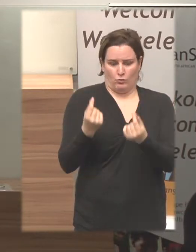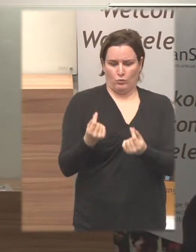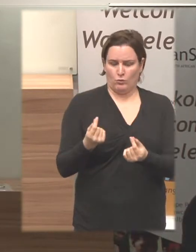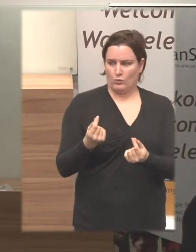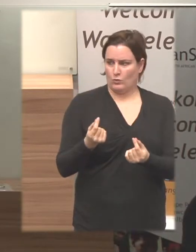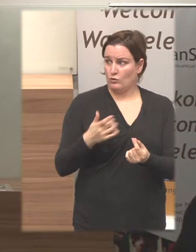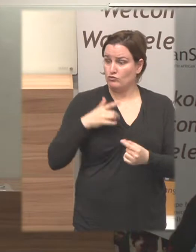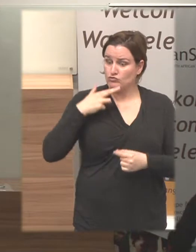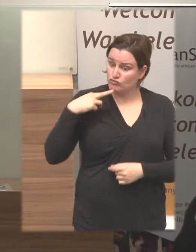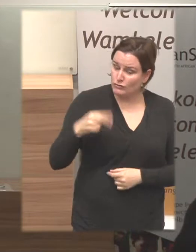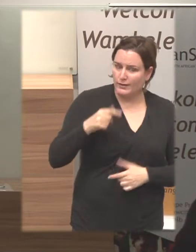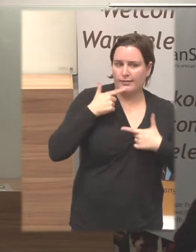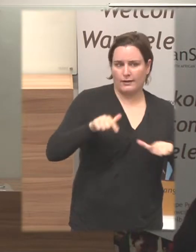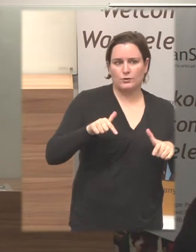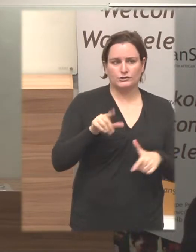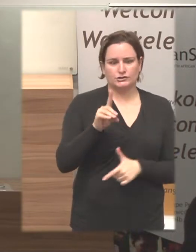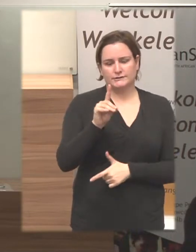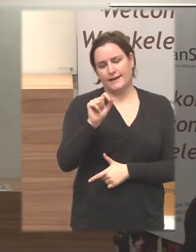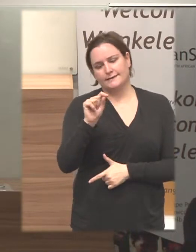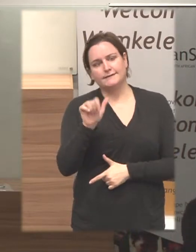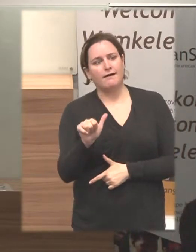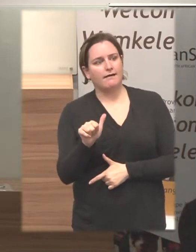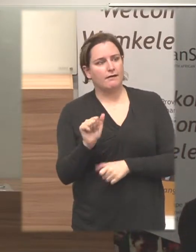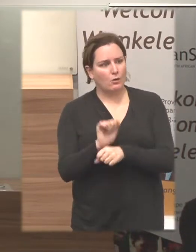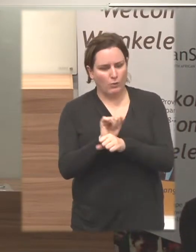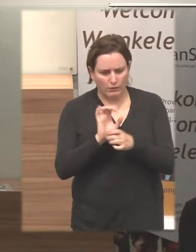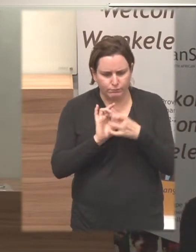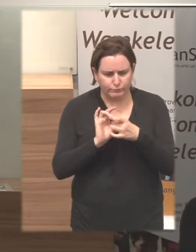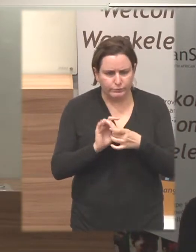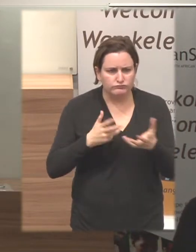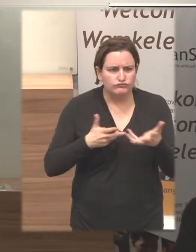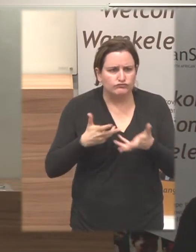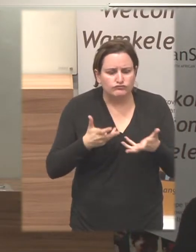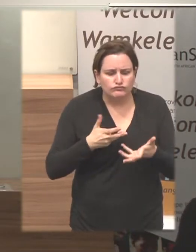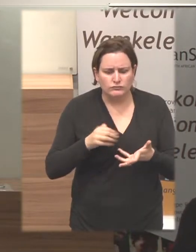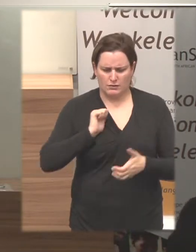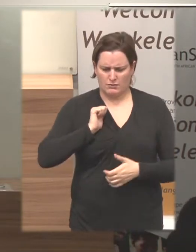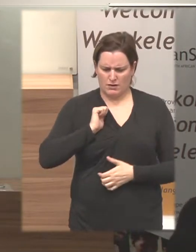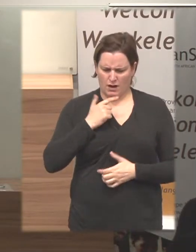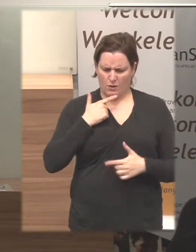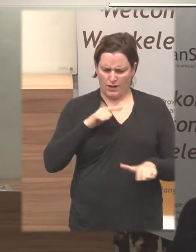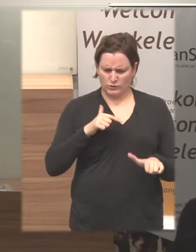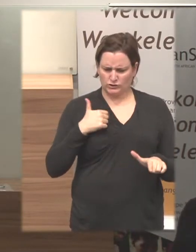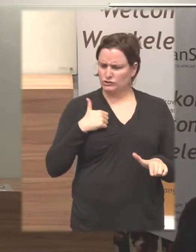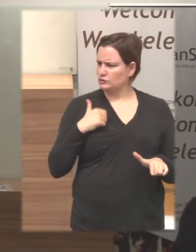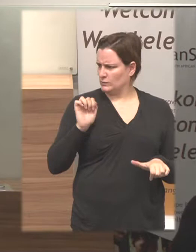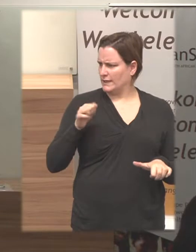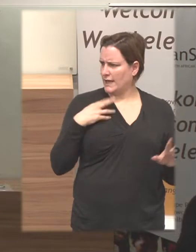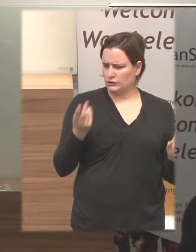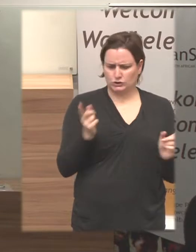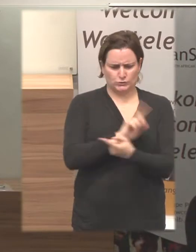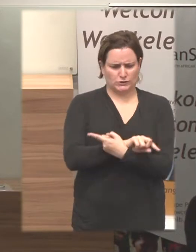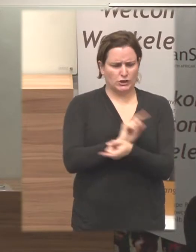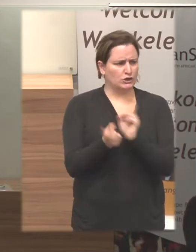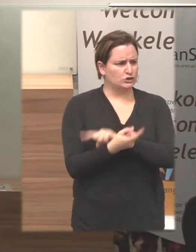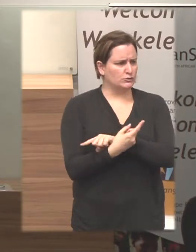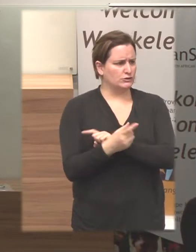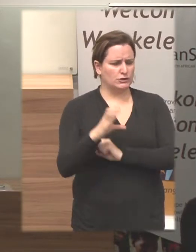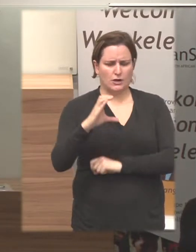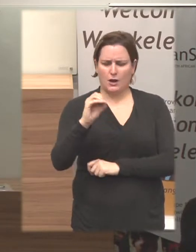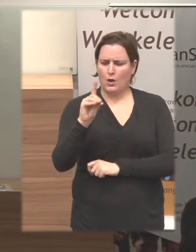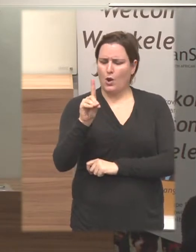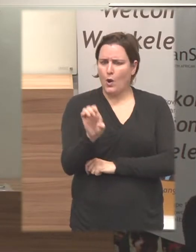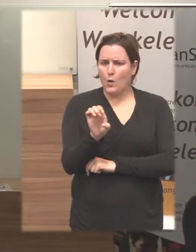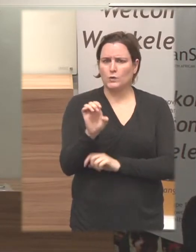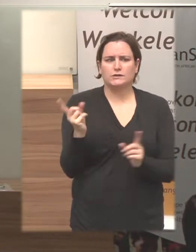data are arguing that, in fact, our language of description with code switching, where you can see clearly 2 codes or